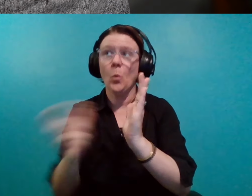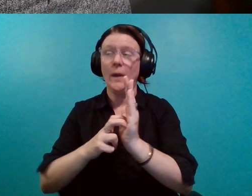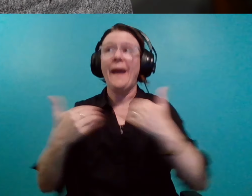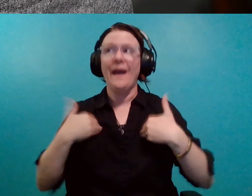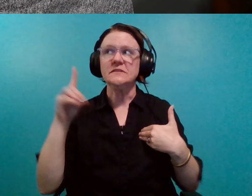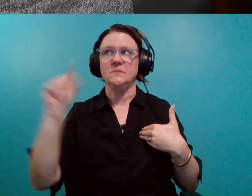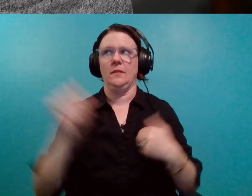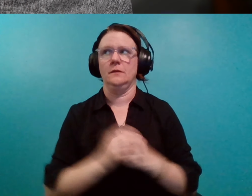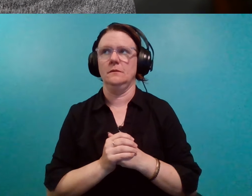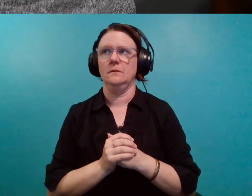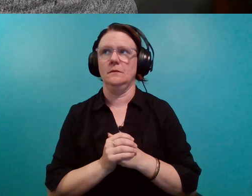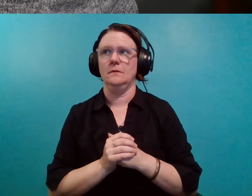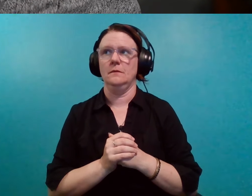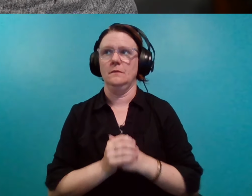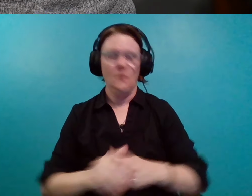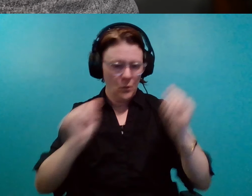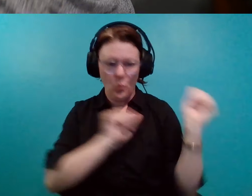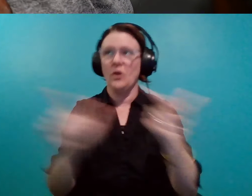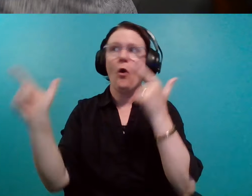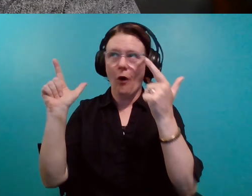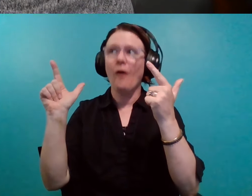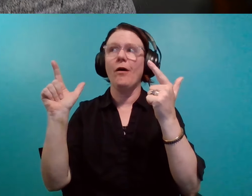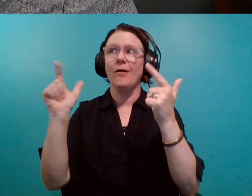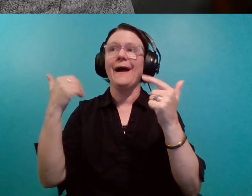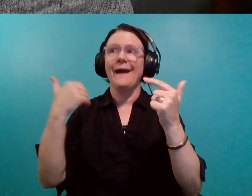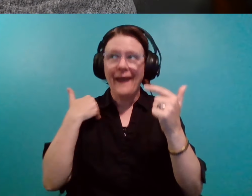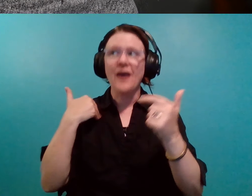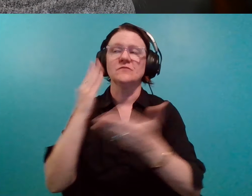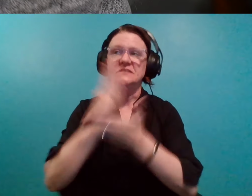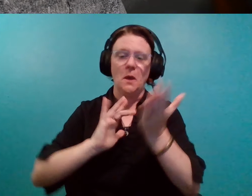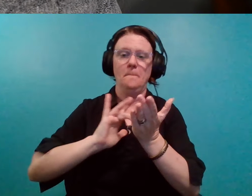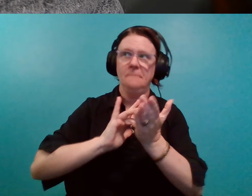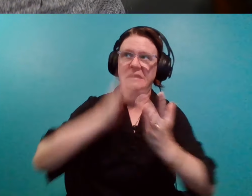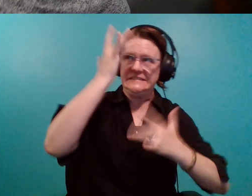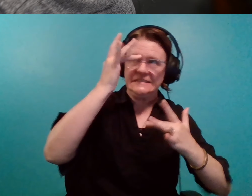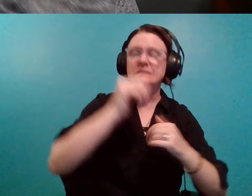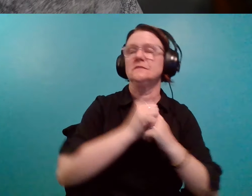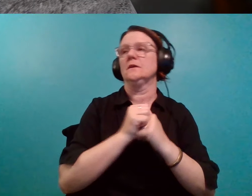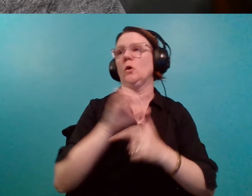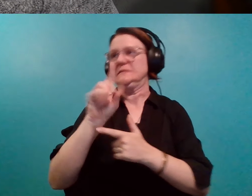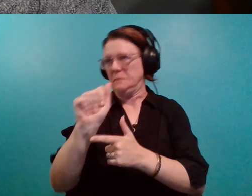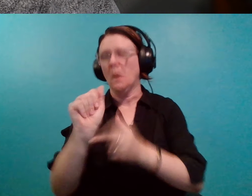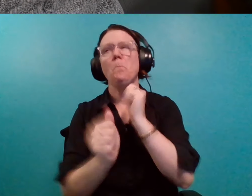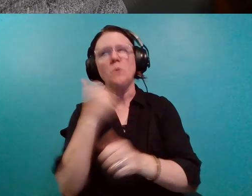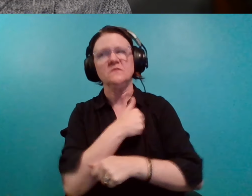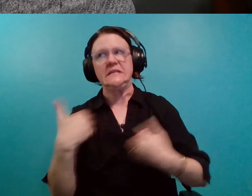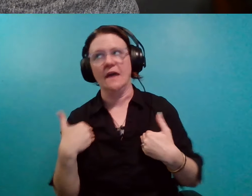guaranteed. Before we leave this earth, everybody at least has some medical condition or